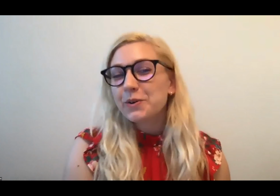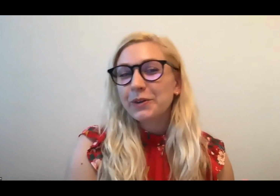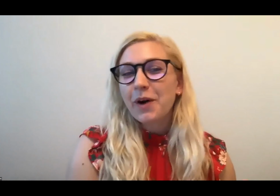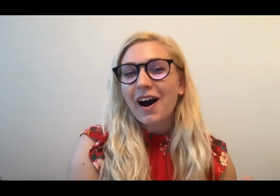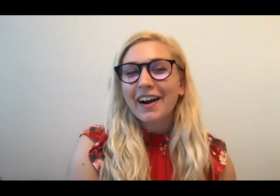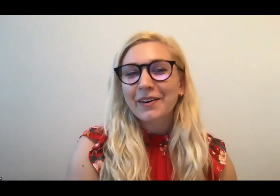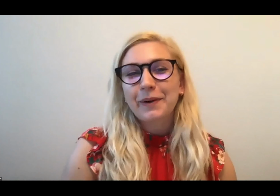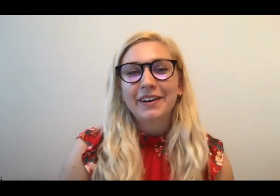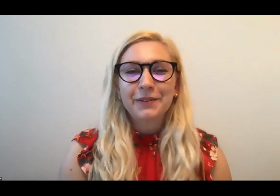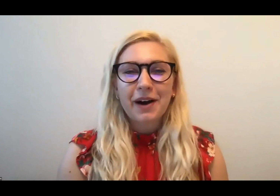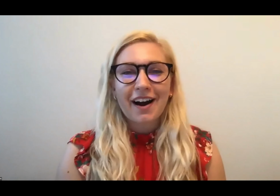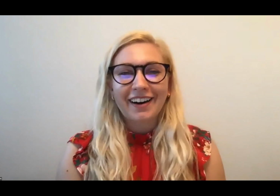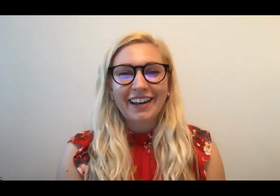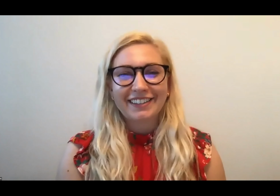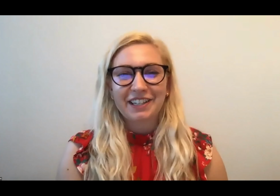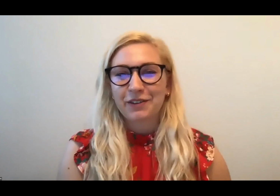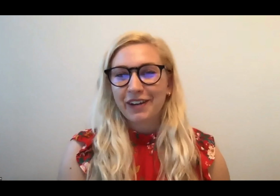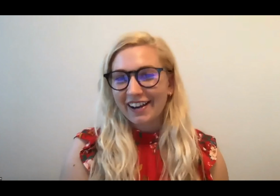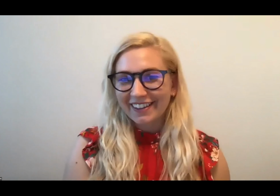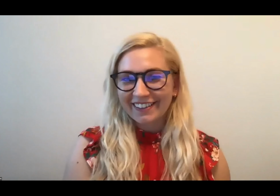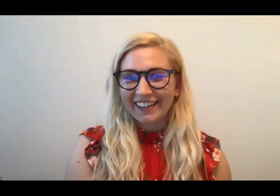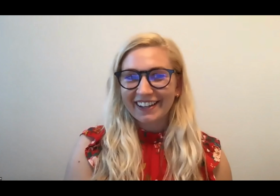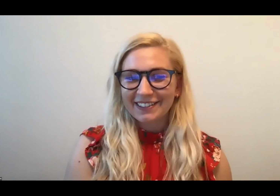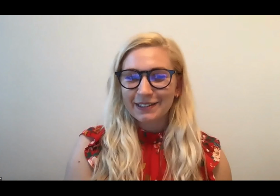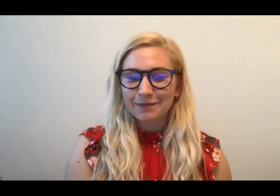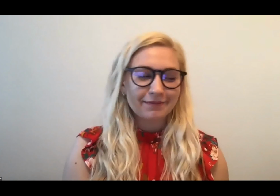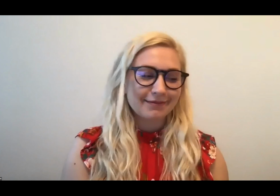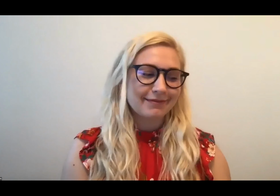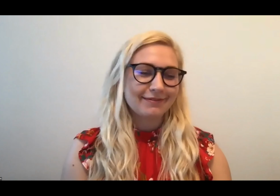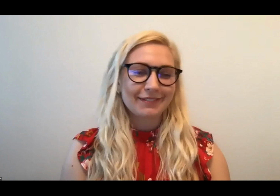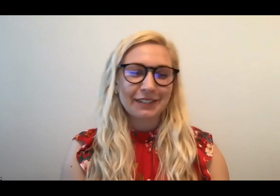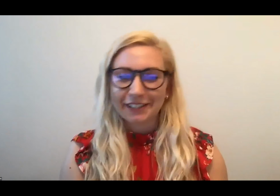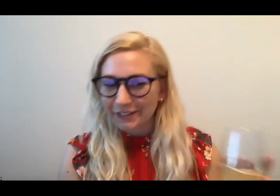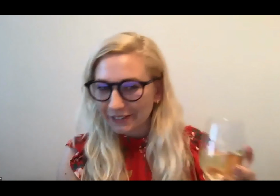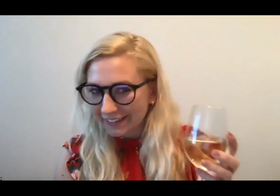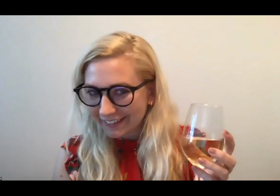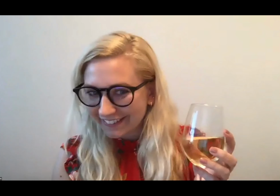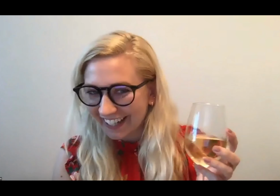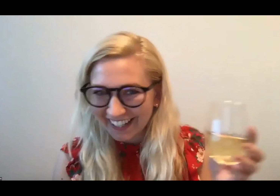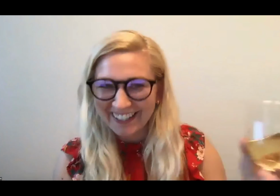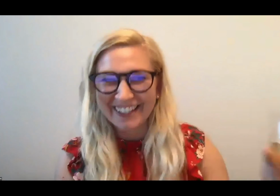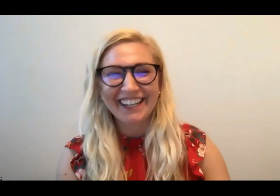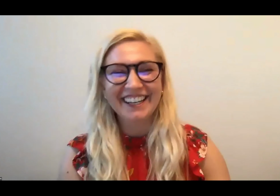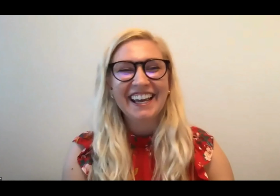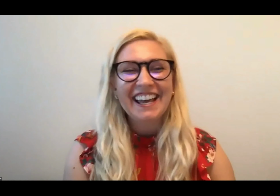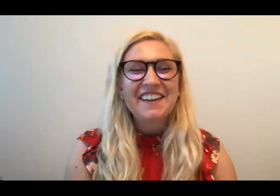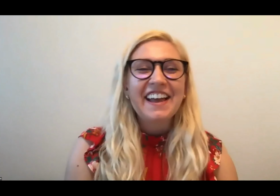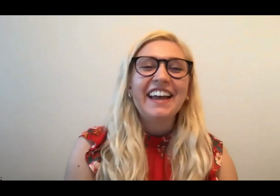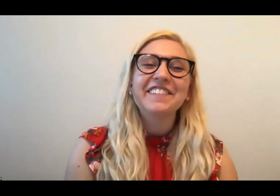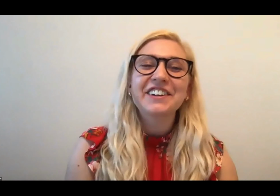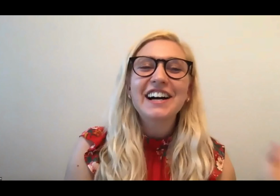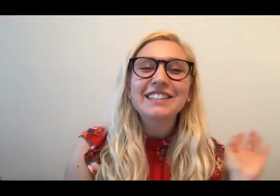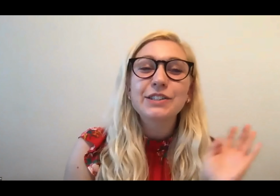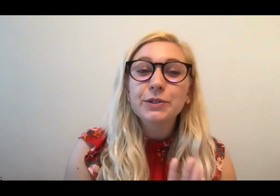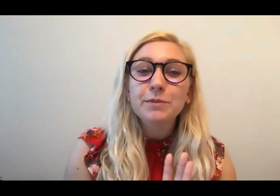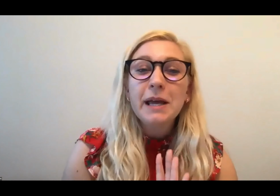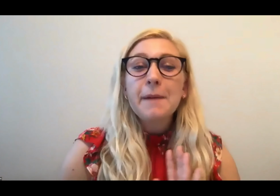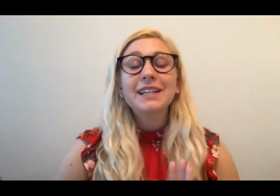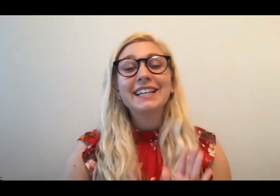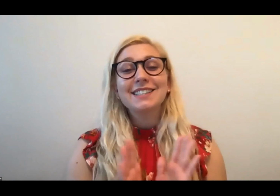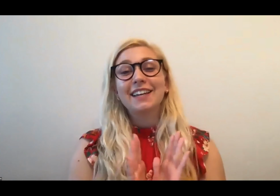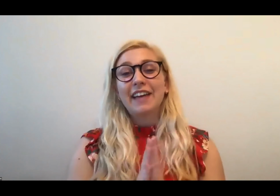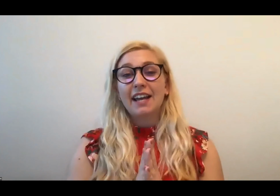know who you are, where you are, and if you're anything like us, what you're drinking. If you're on